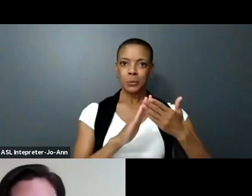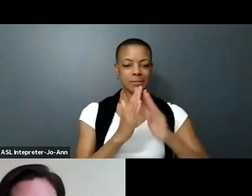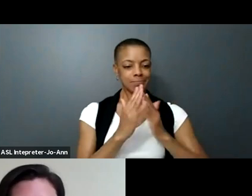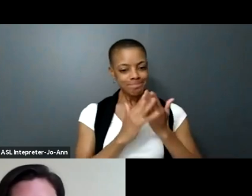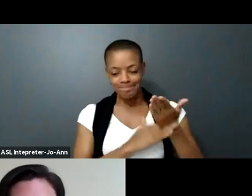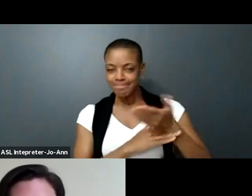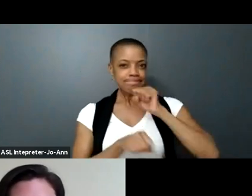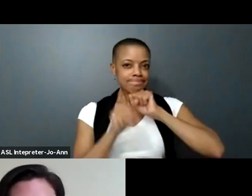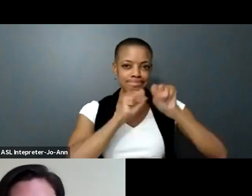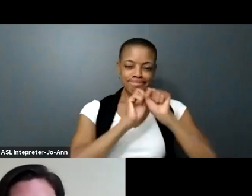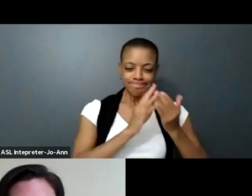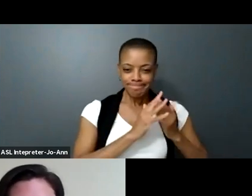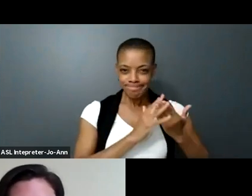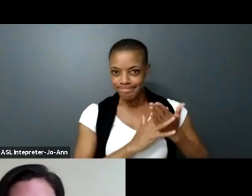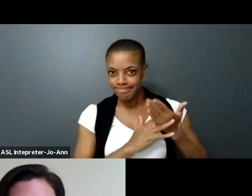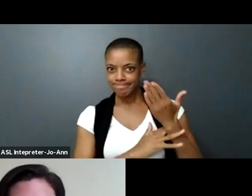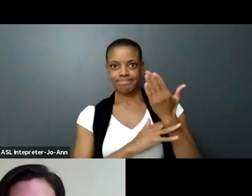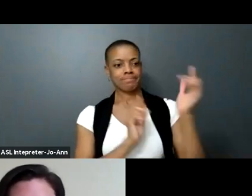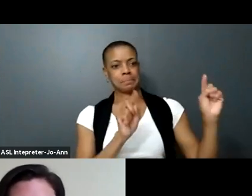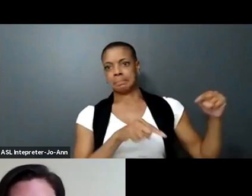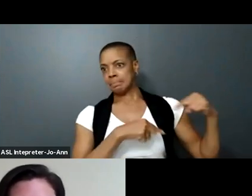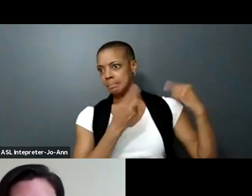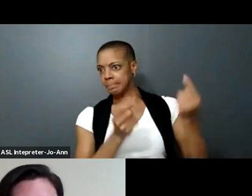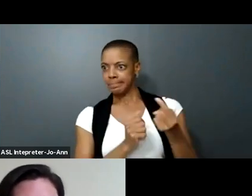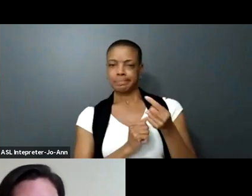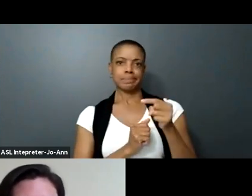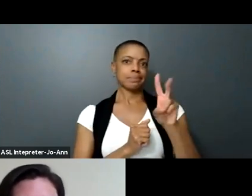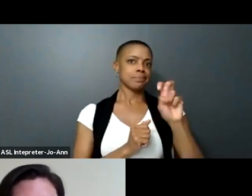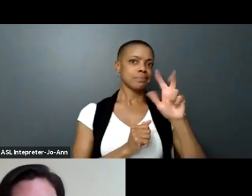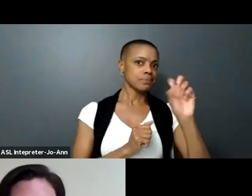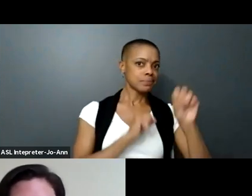over the last several hundred years.